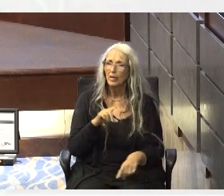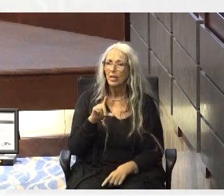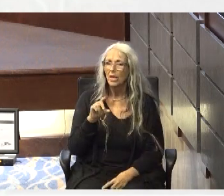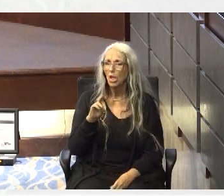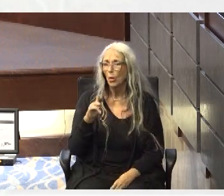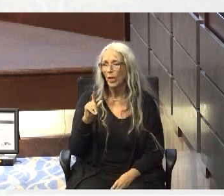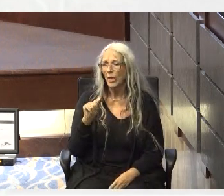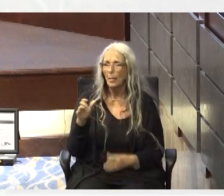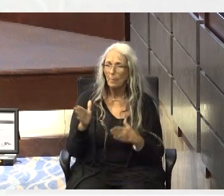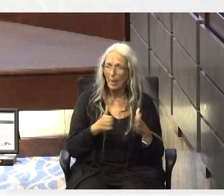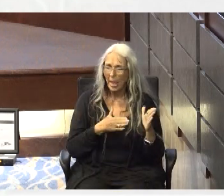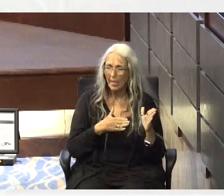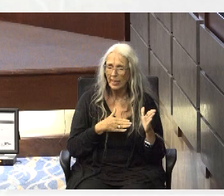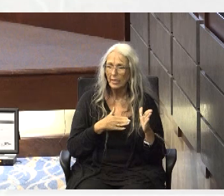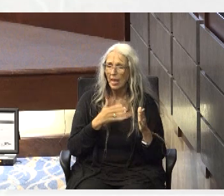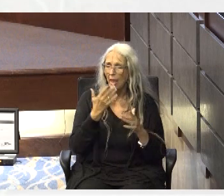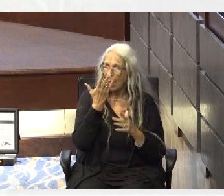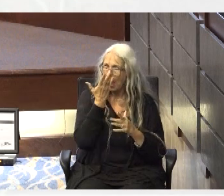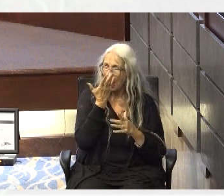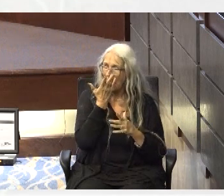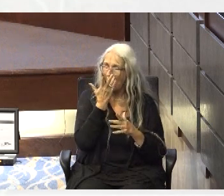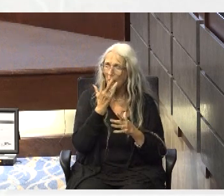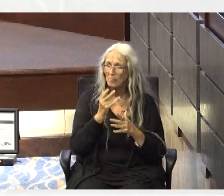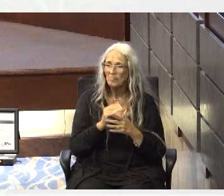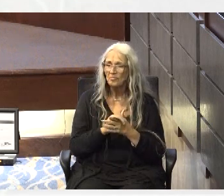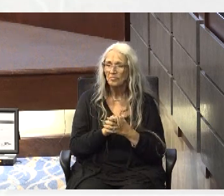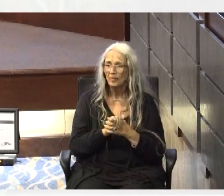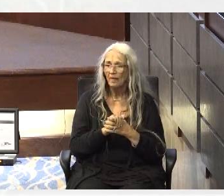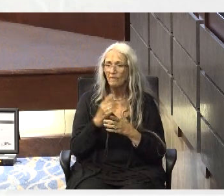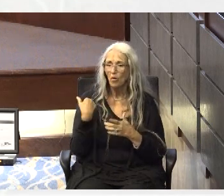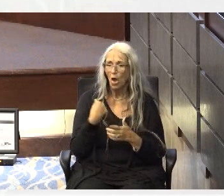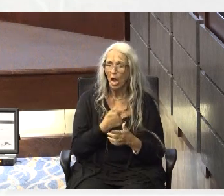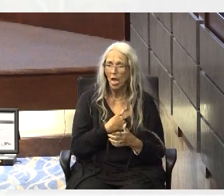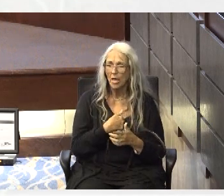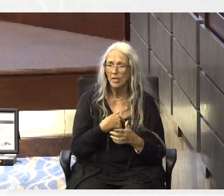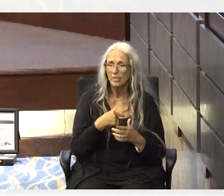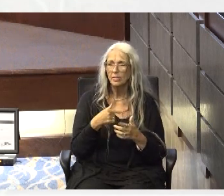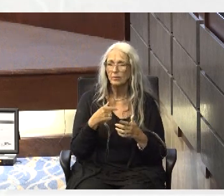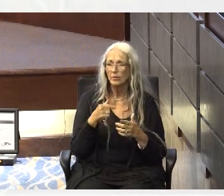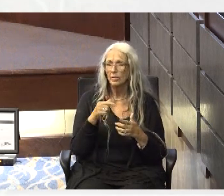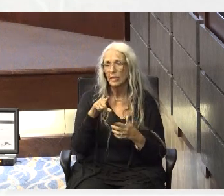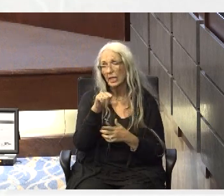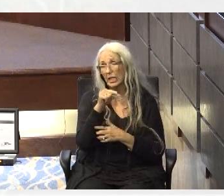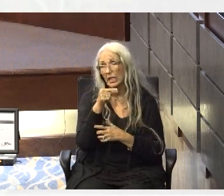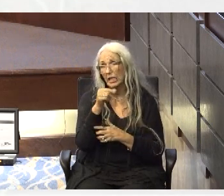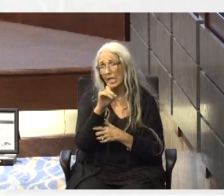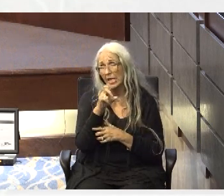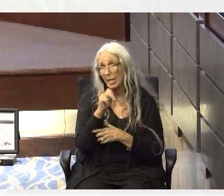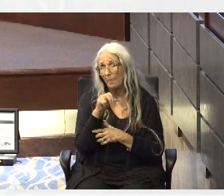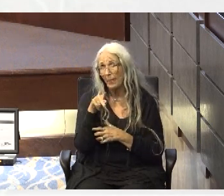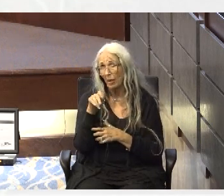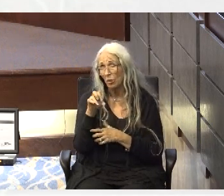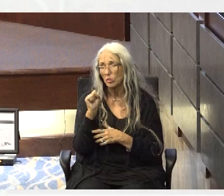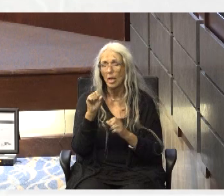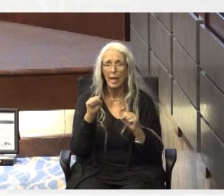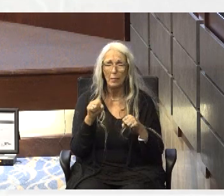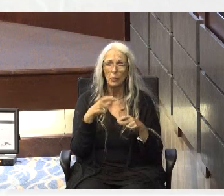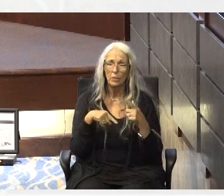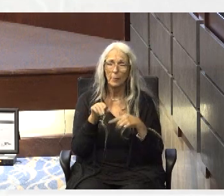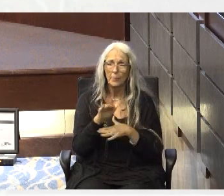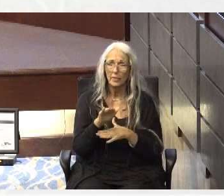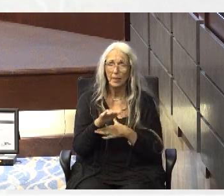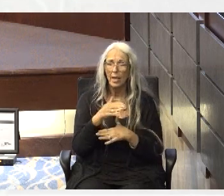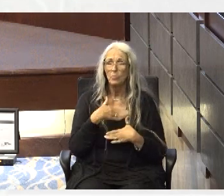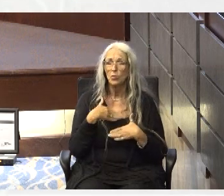Wagstaff from Planning, she's pinch hitting for us for Clint Peters, who was not able to be with us this evening. So also appreciation